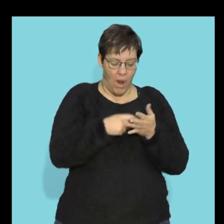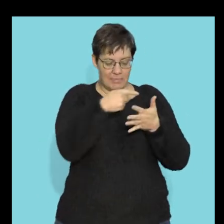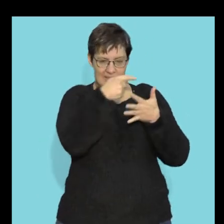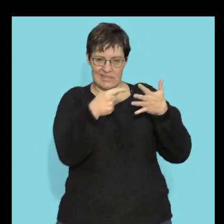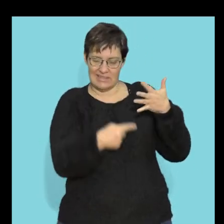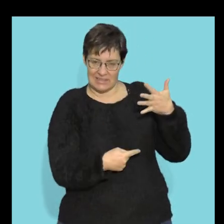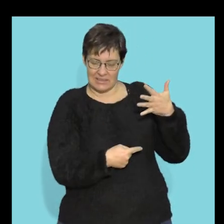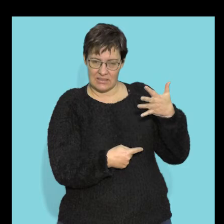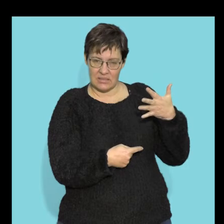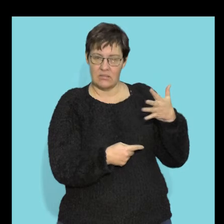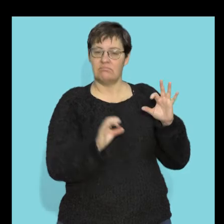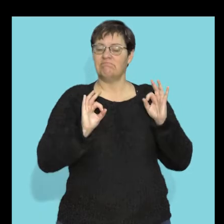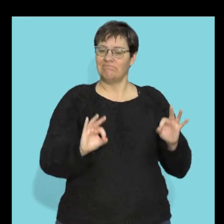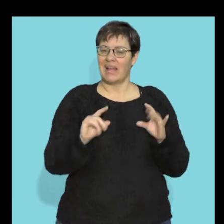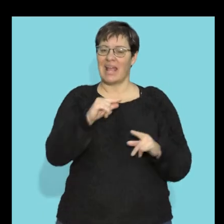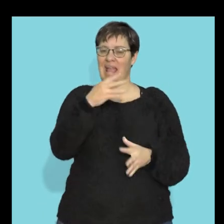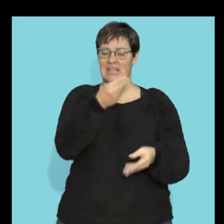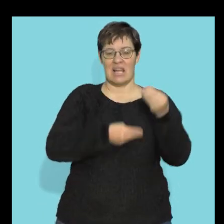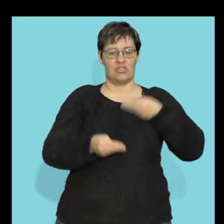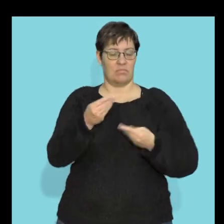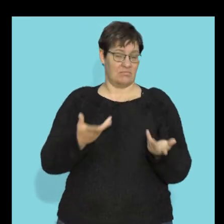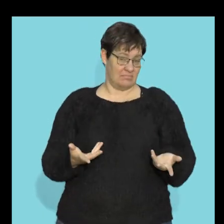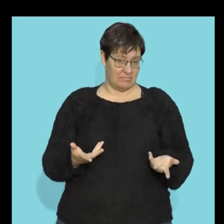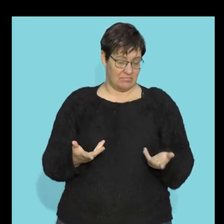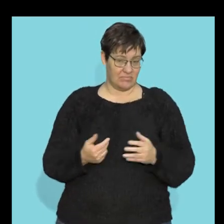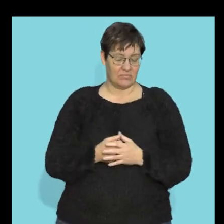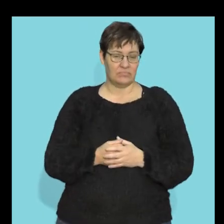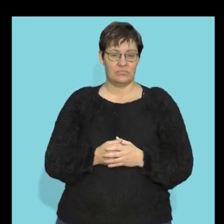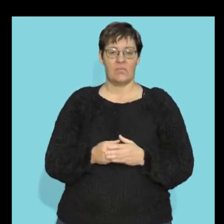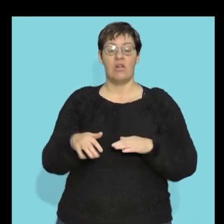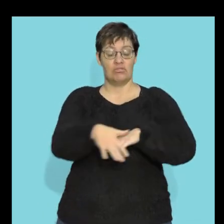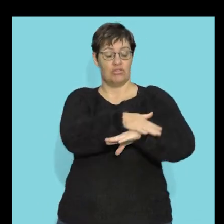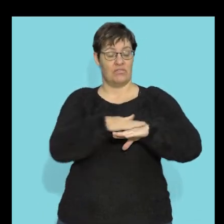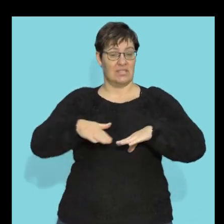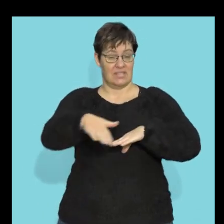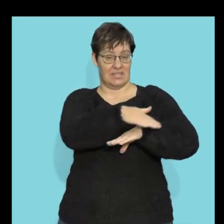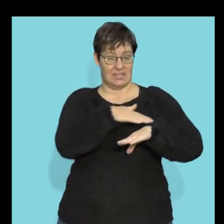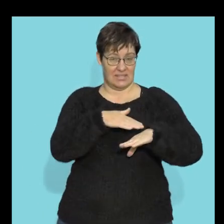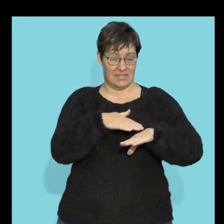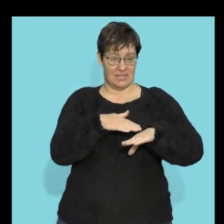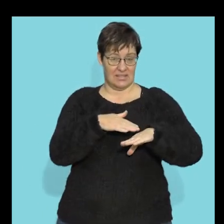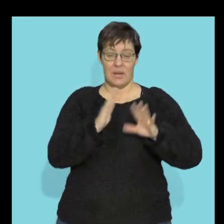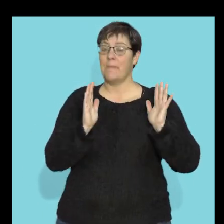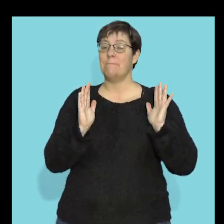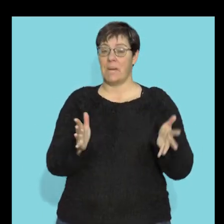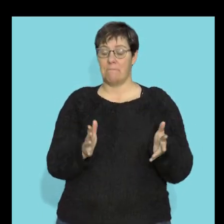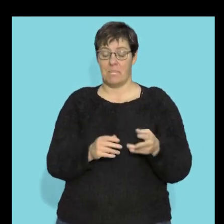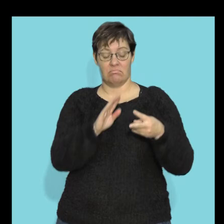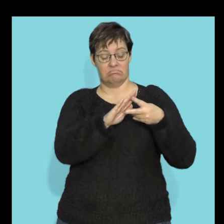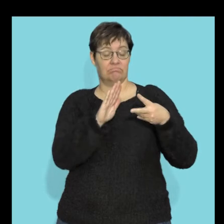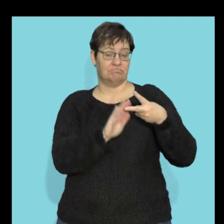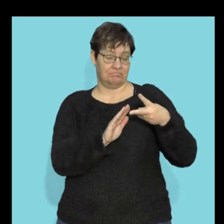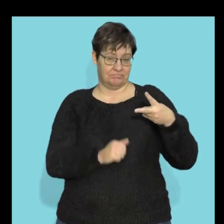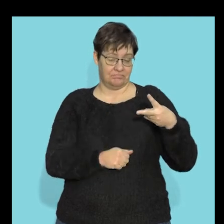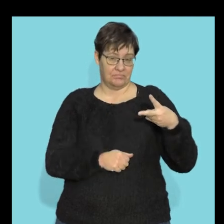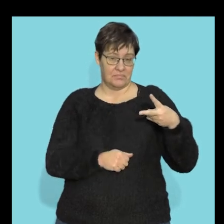an efficient gaseous exchange surface? And guys, it's just ask you to discuss two ways. So